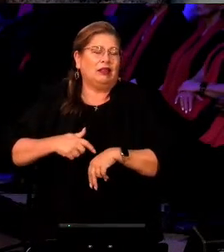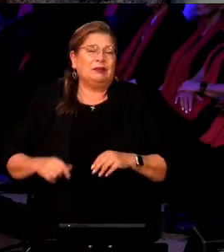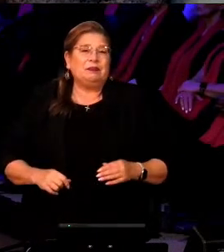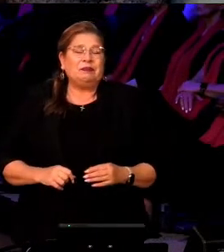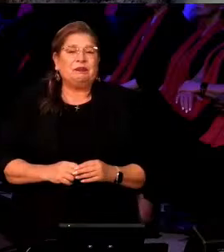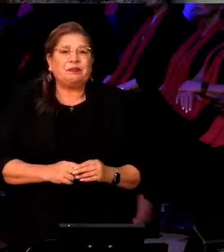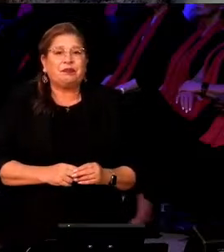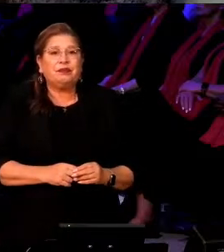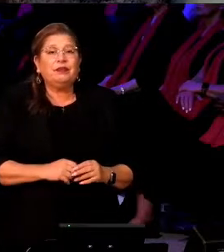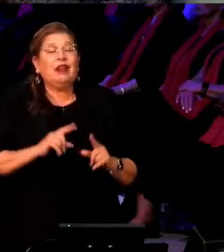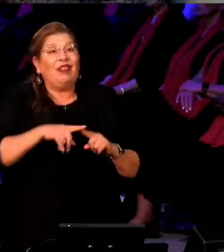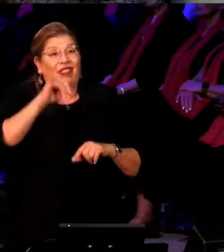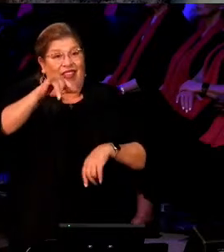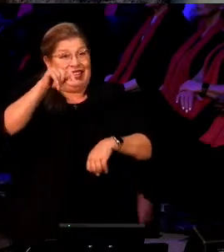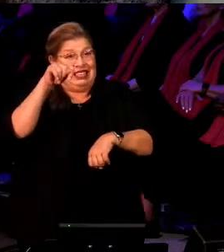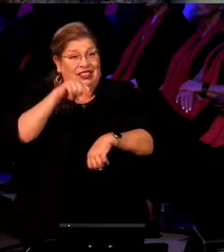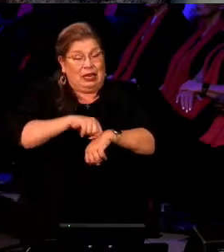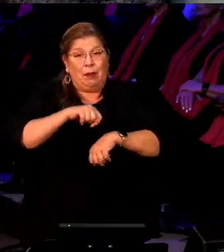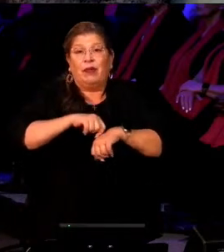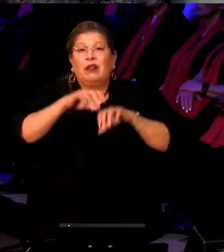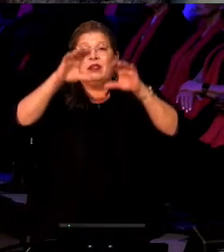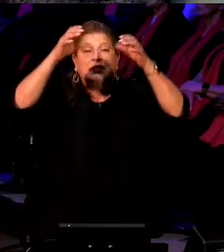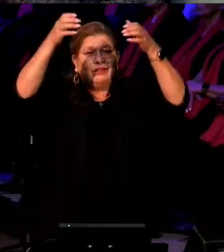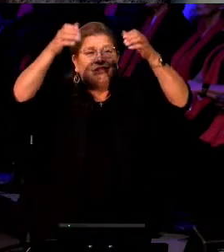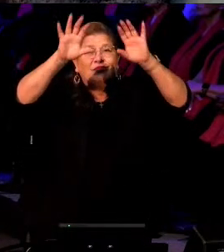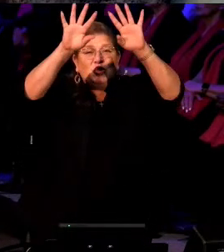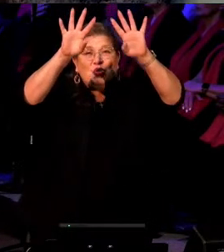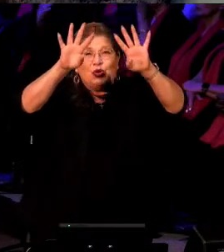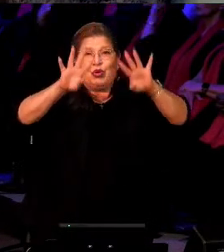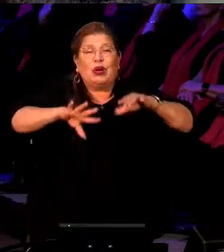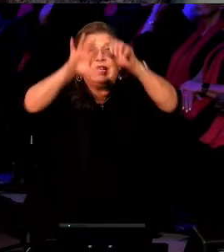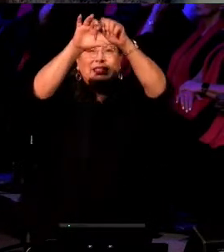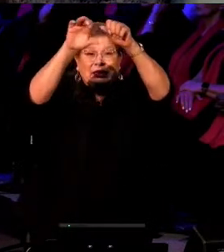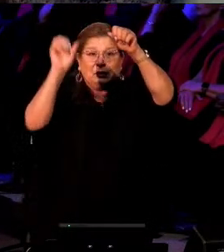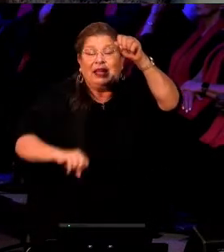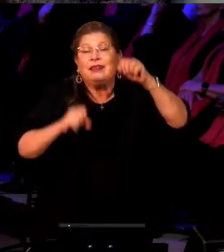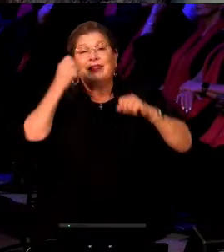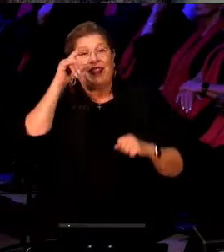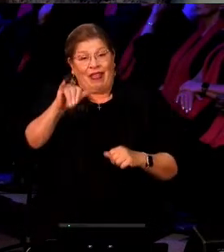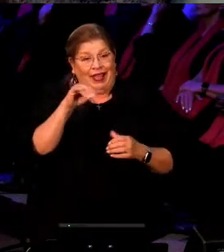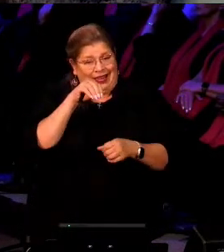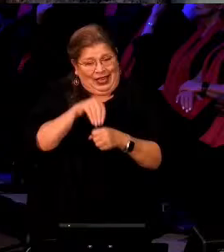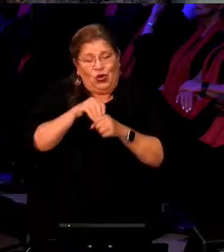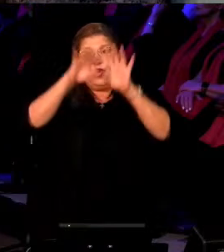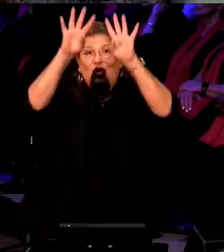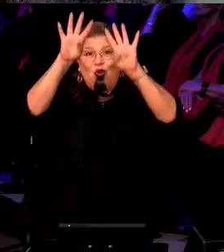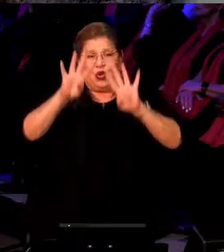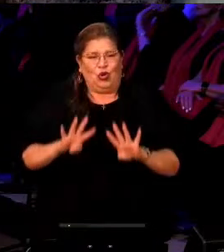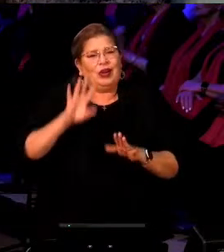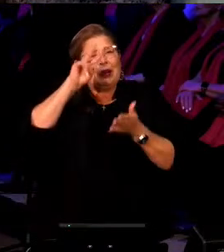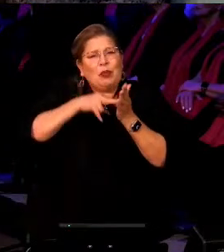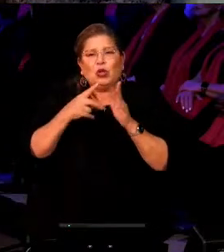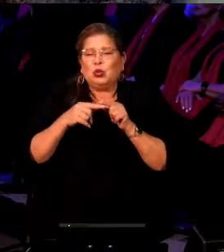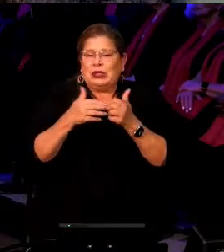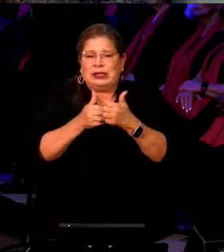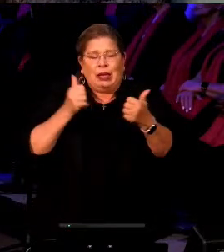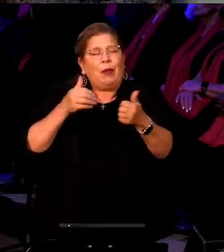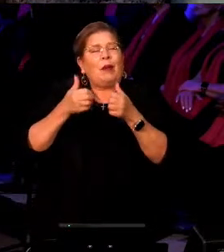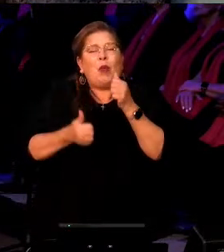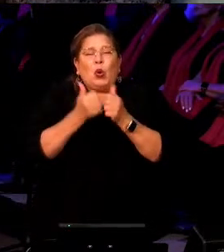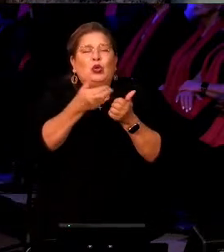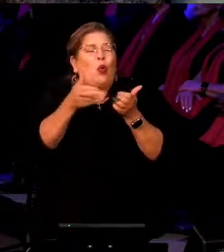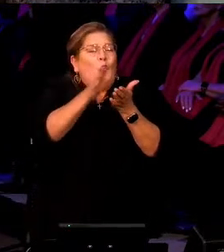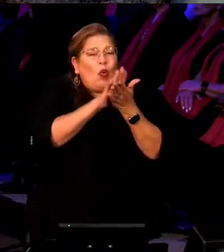And then the temple curtain was split from top to bottom. That inner curtain that separated the Holy of Holies from the